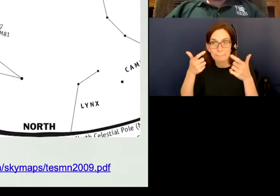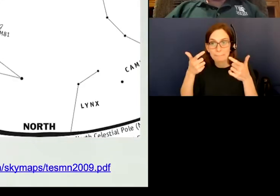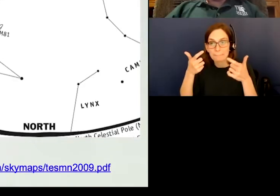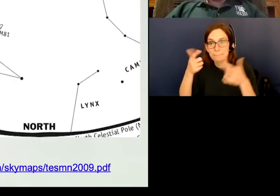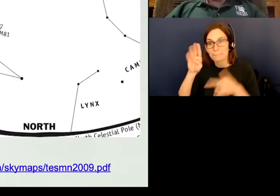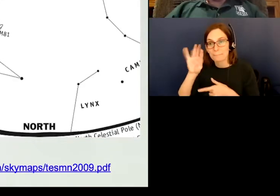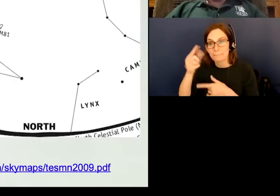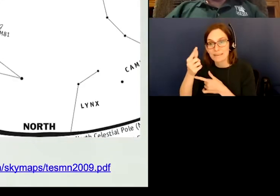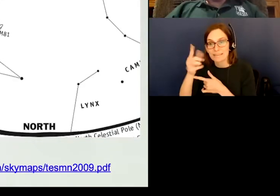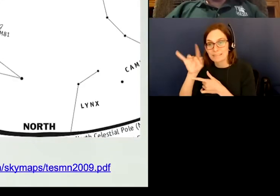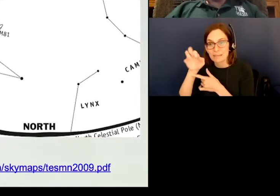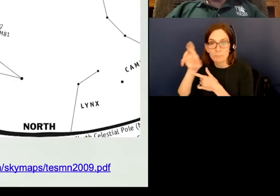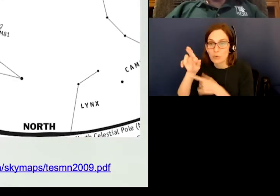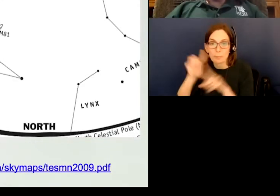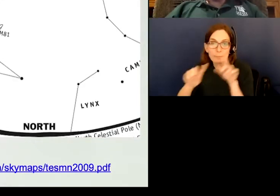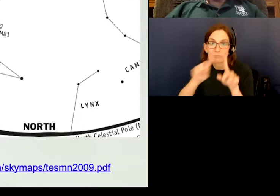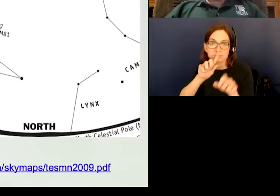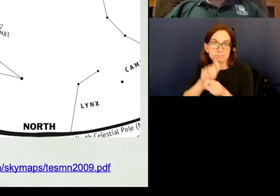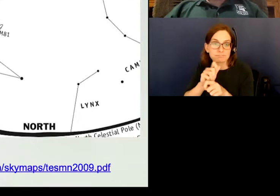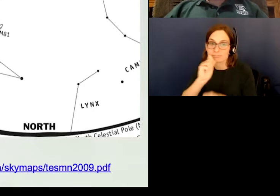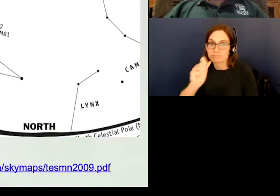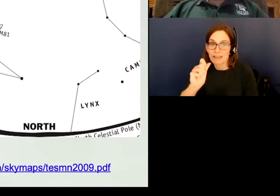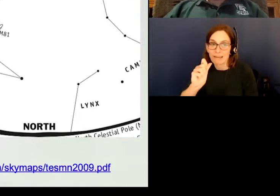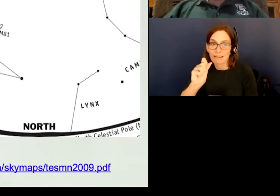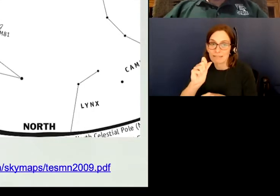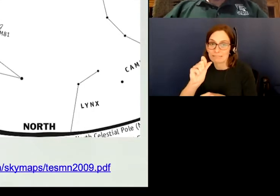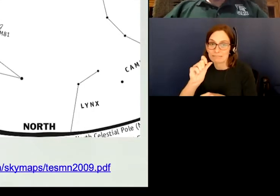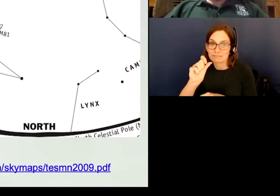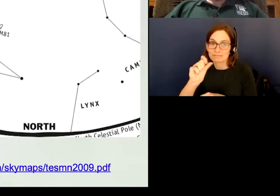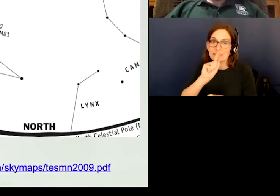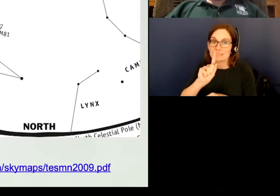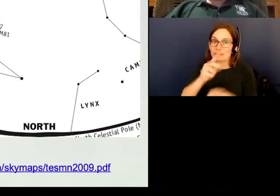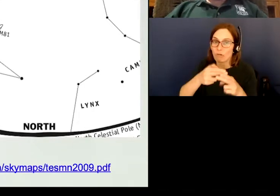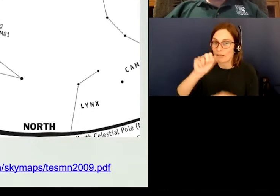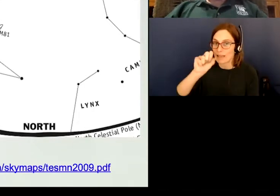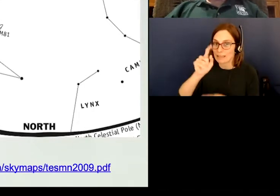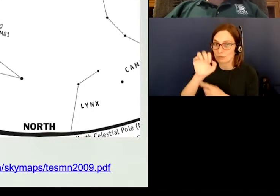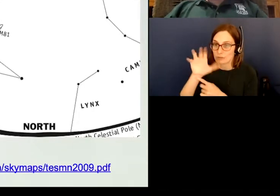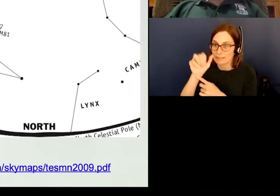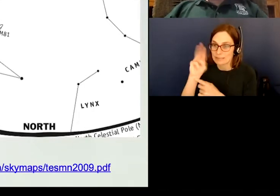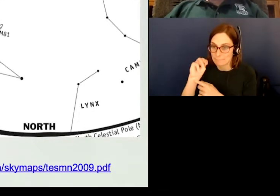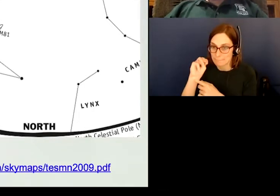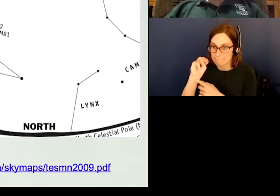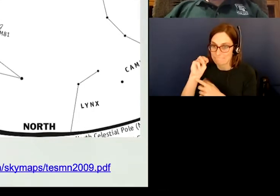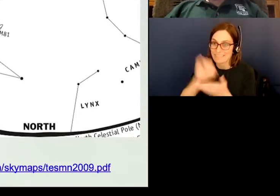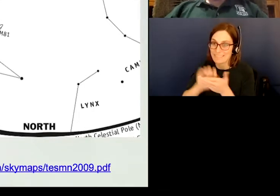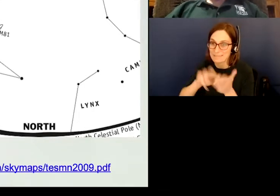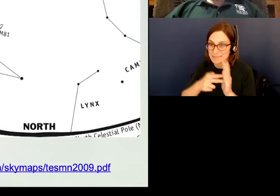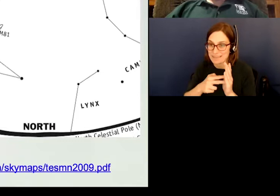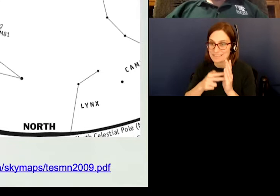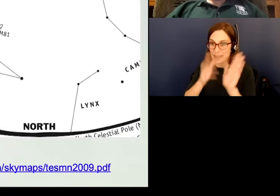is not a constellation, it's an asterism. You have to ask, what's an asterism? Any pattern that's not a constellation.